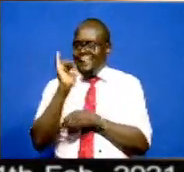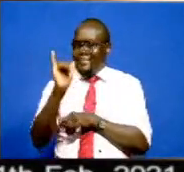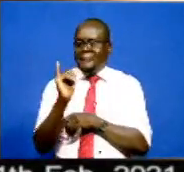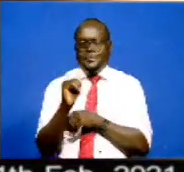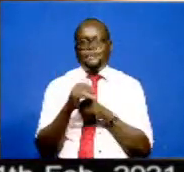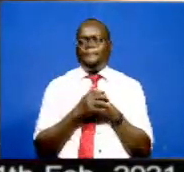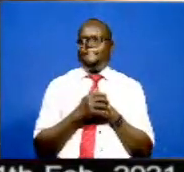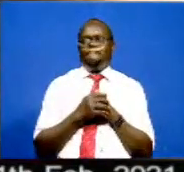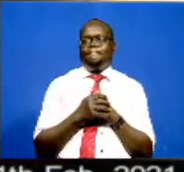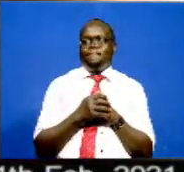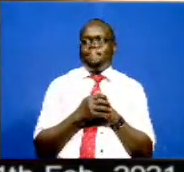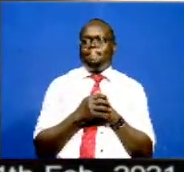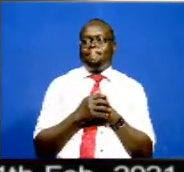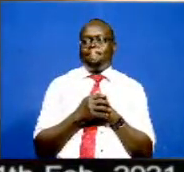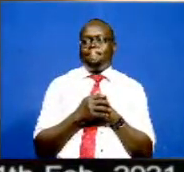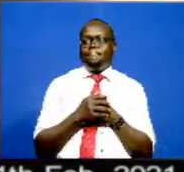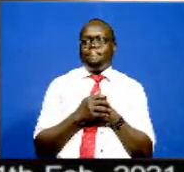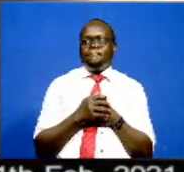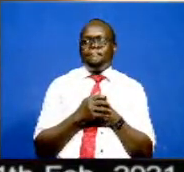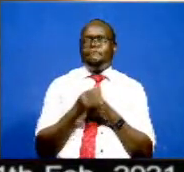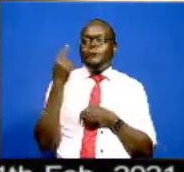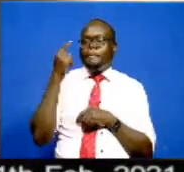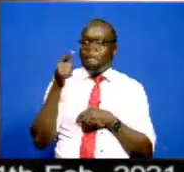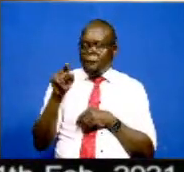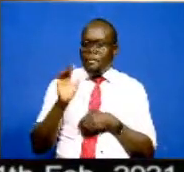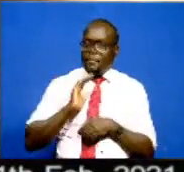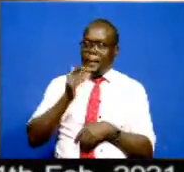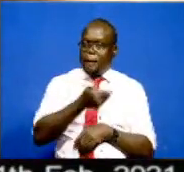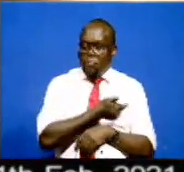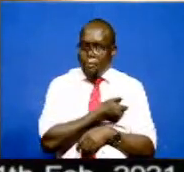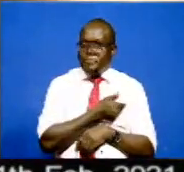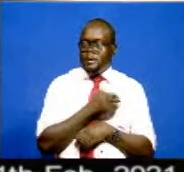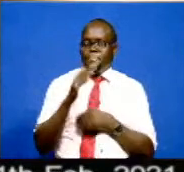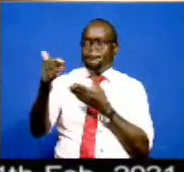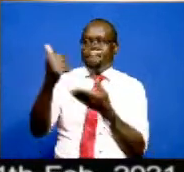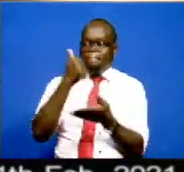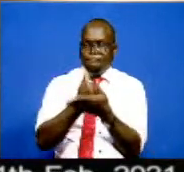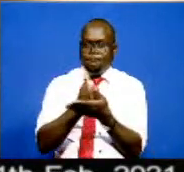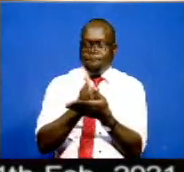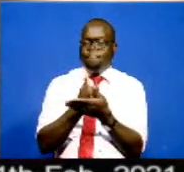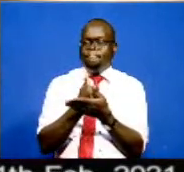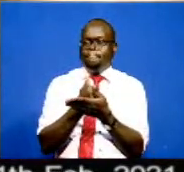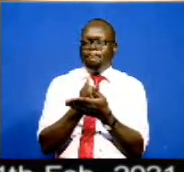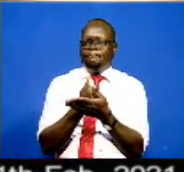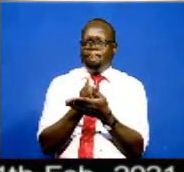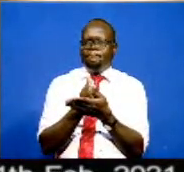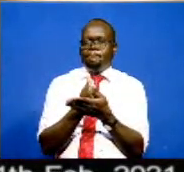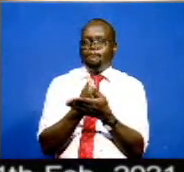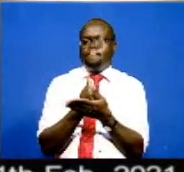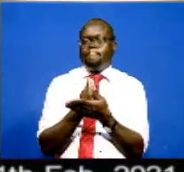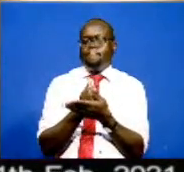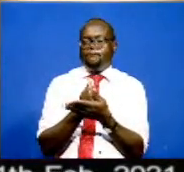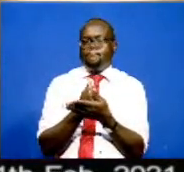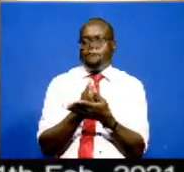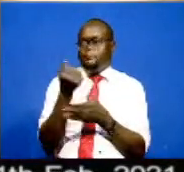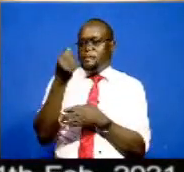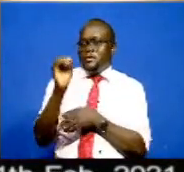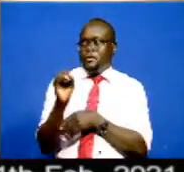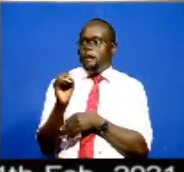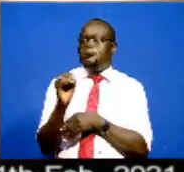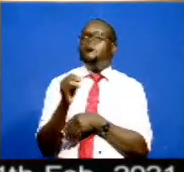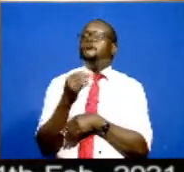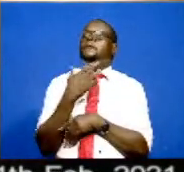to do. And hence, the whole committee has been reappointed in total. So I just